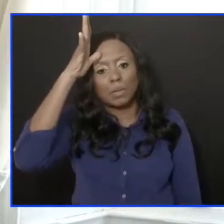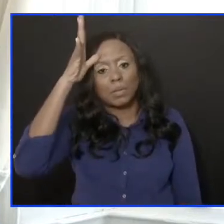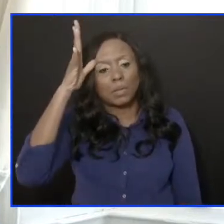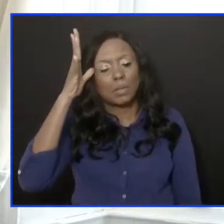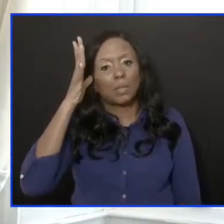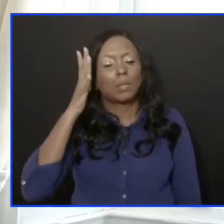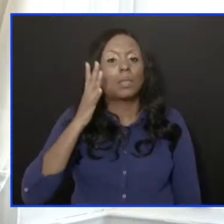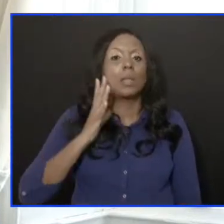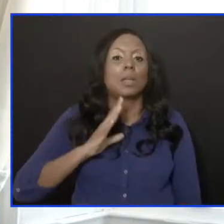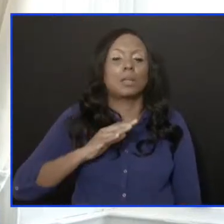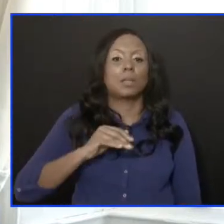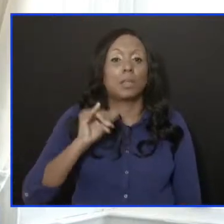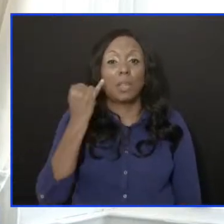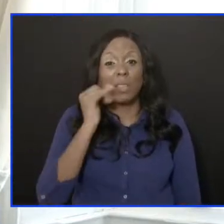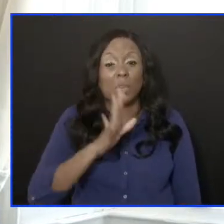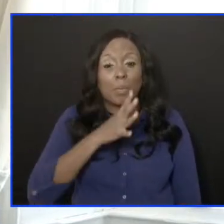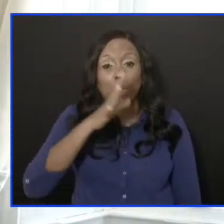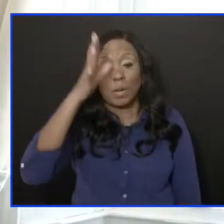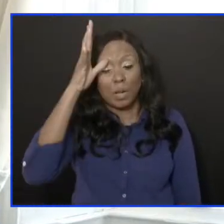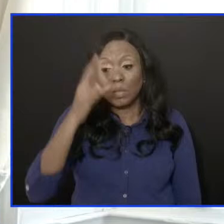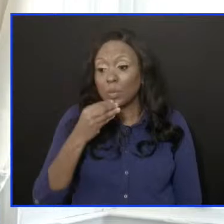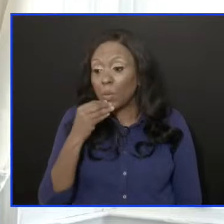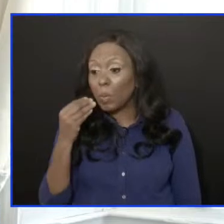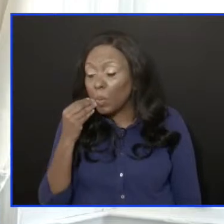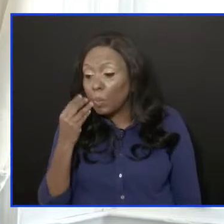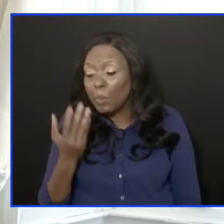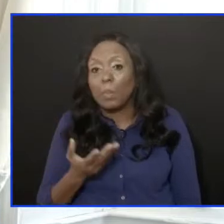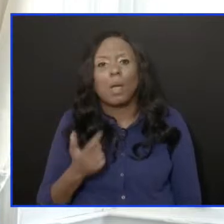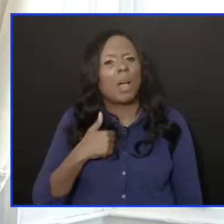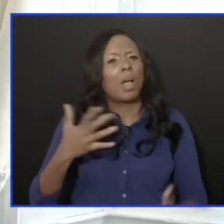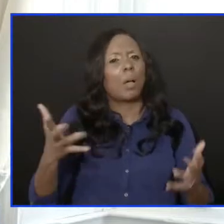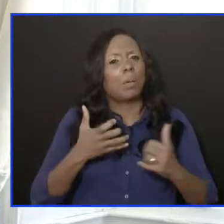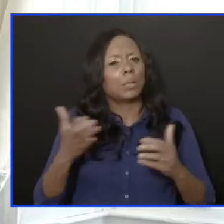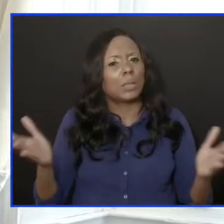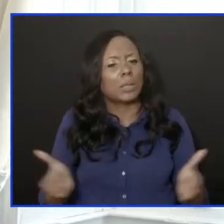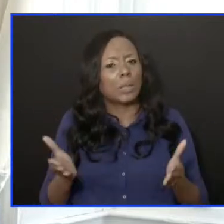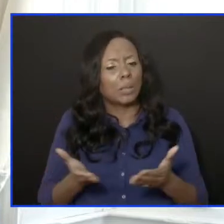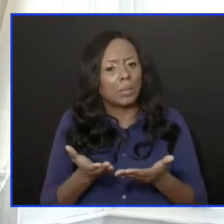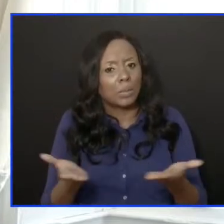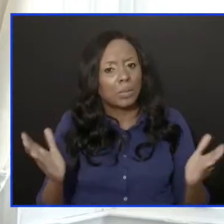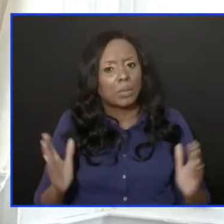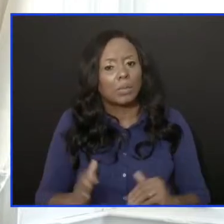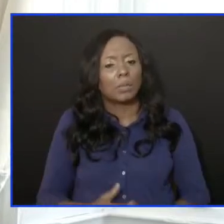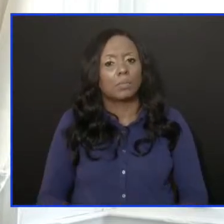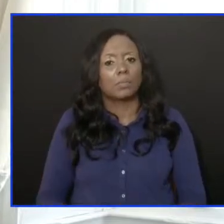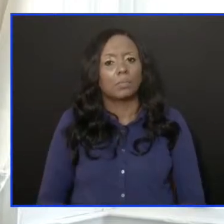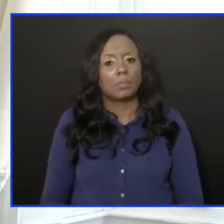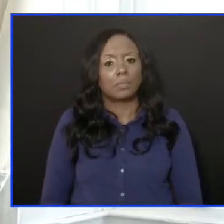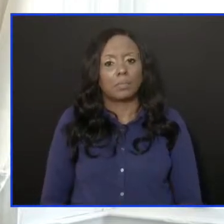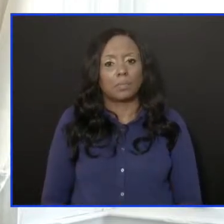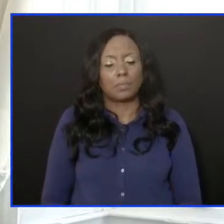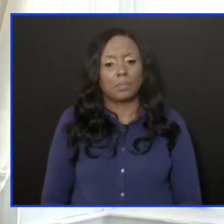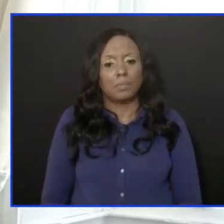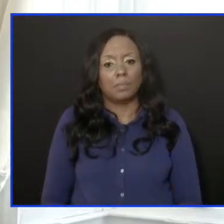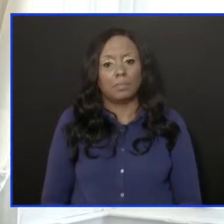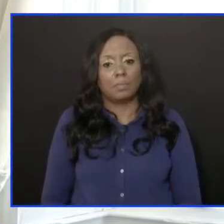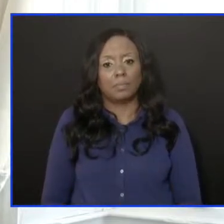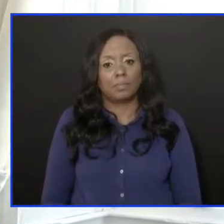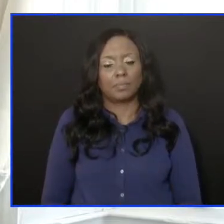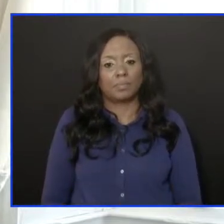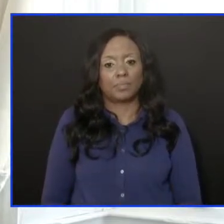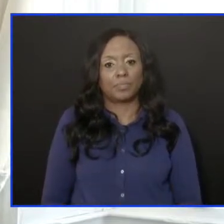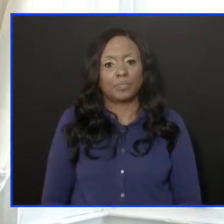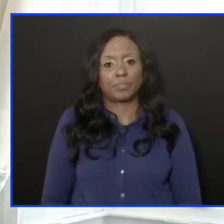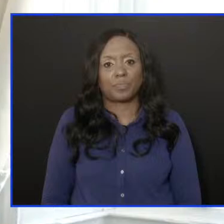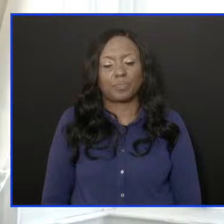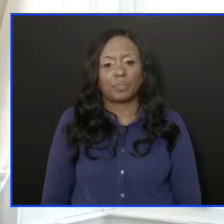on something that I think is important. Over the last few months, and I really took pains to go to really